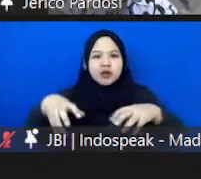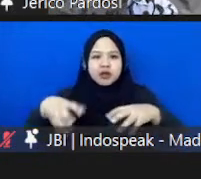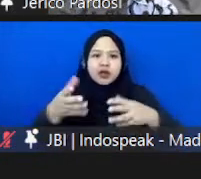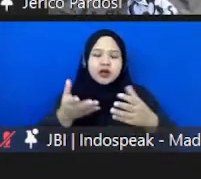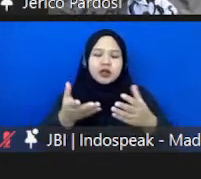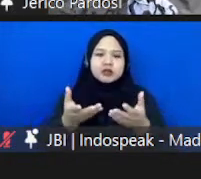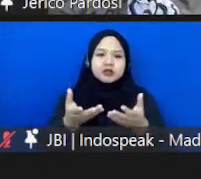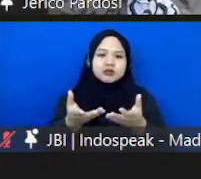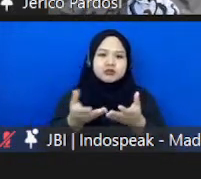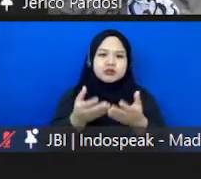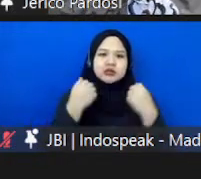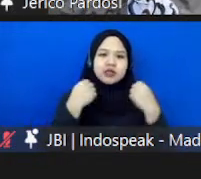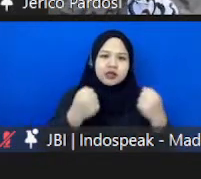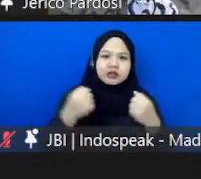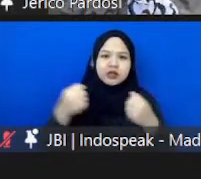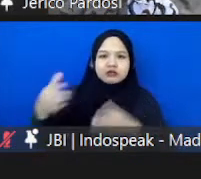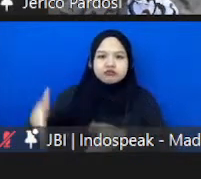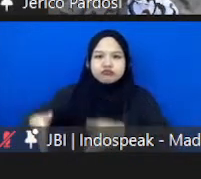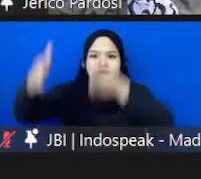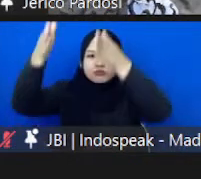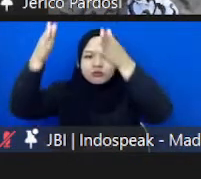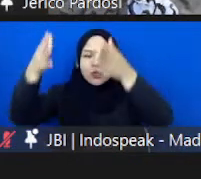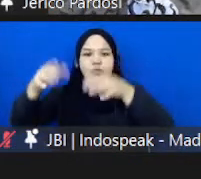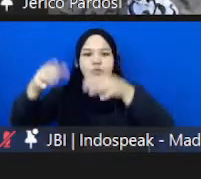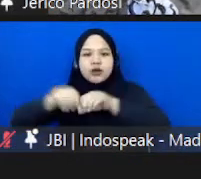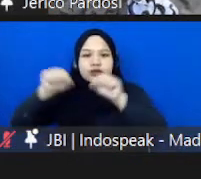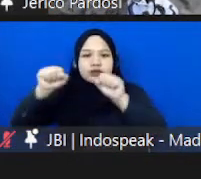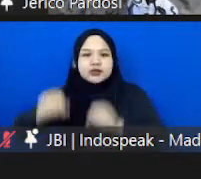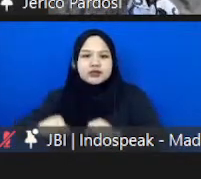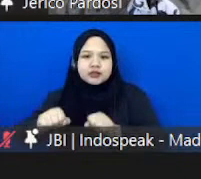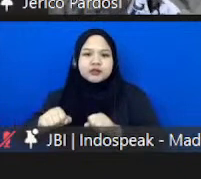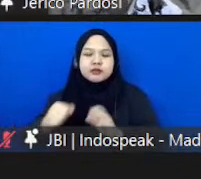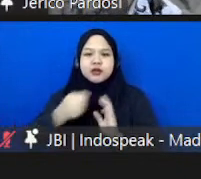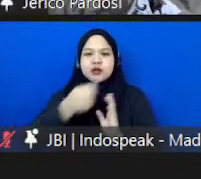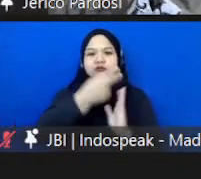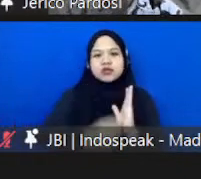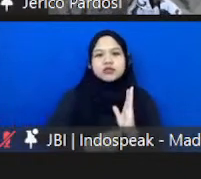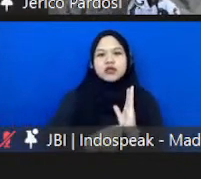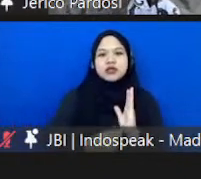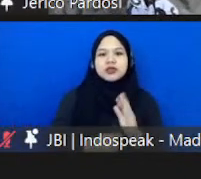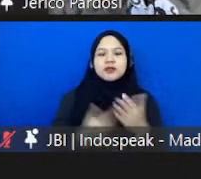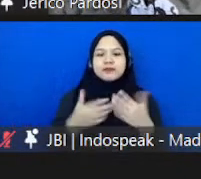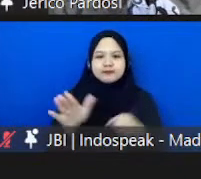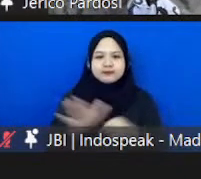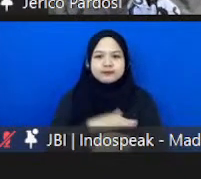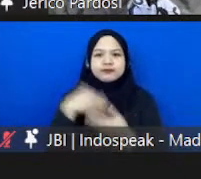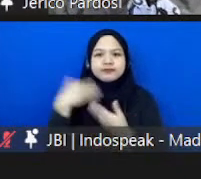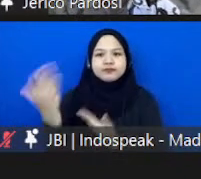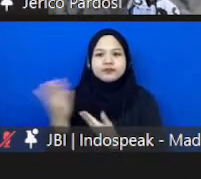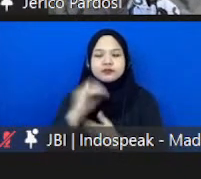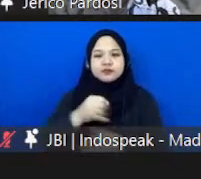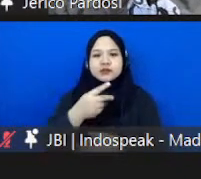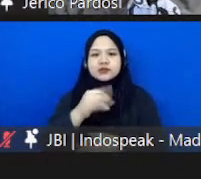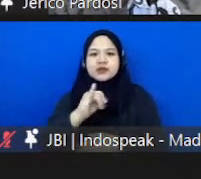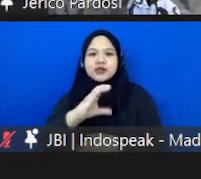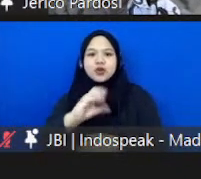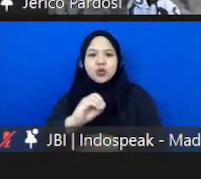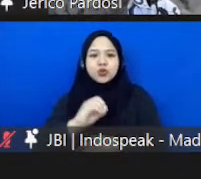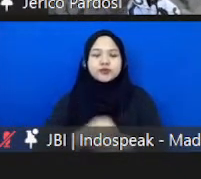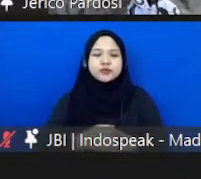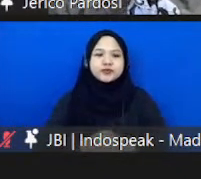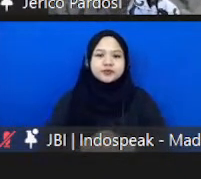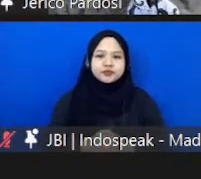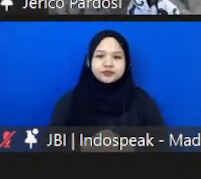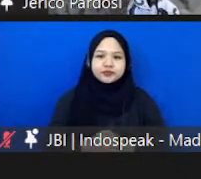system. Okay, I think I will stop that one, and then I offer to Jericho. While you're moving it over to Basilico,